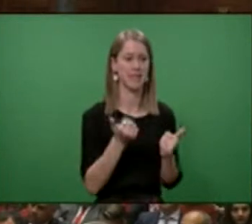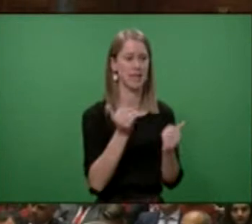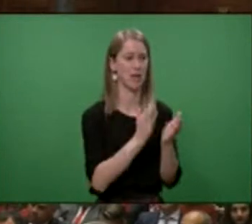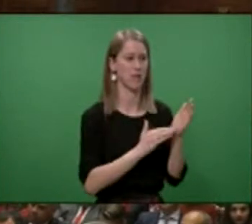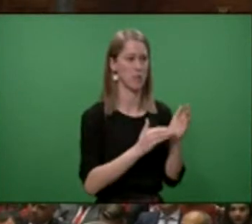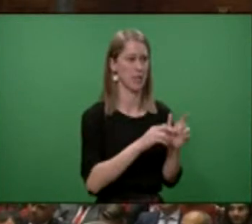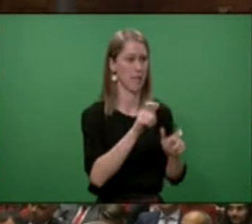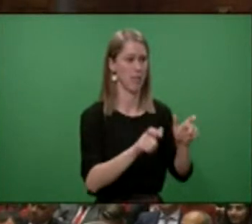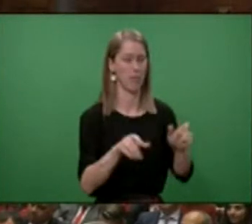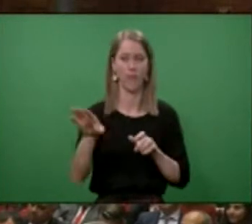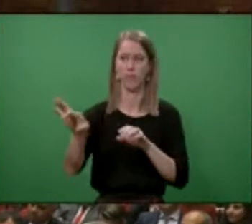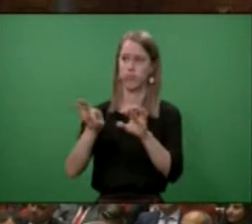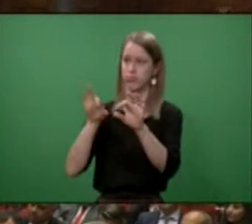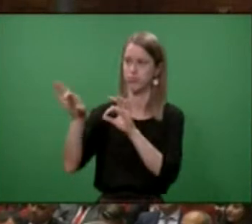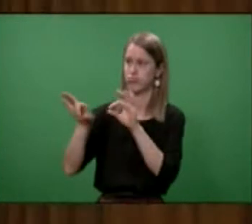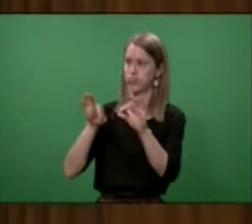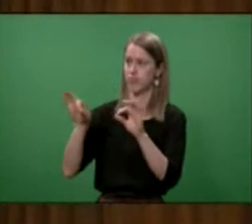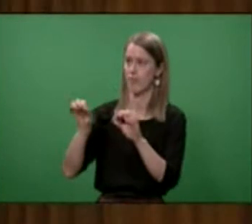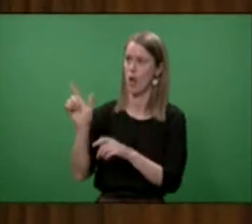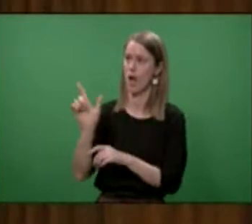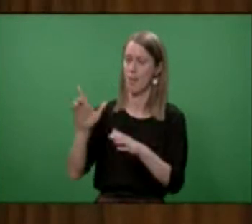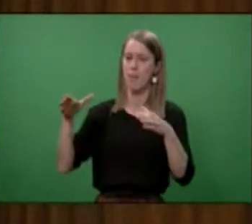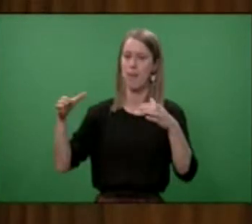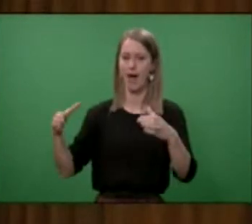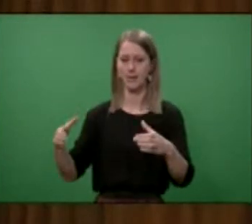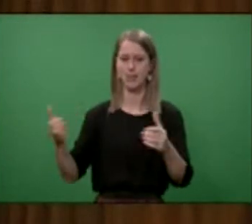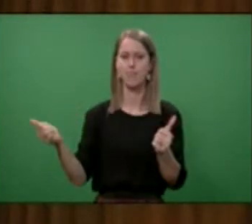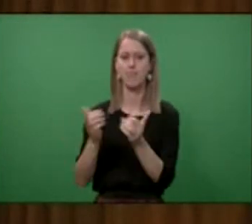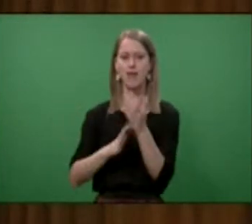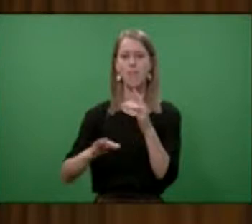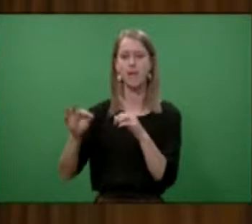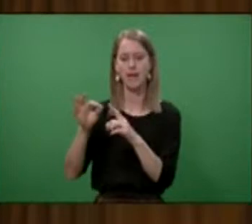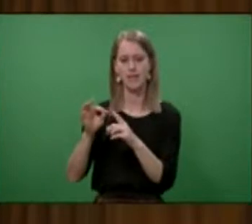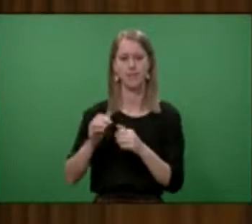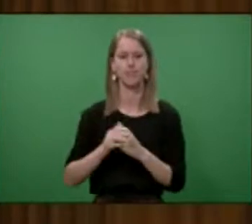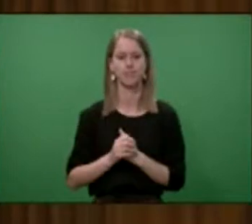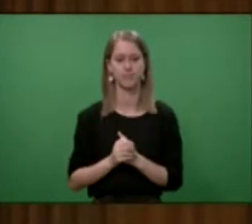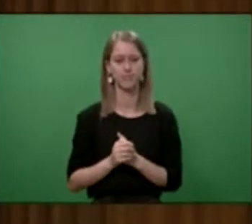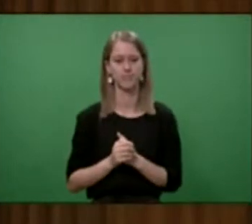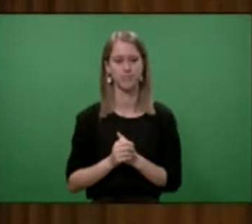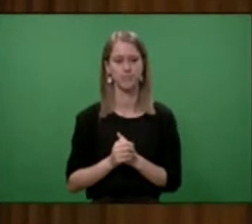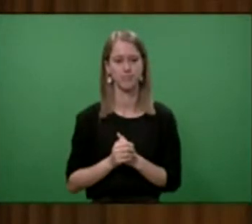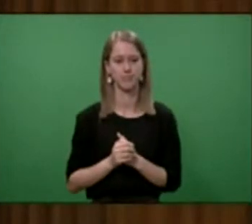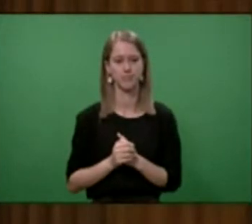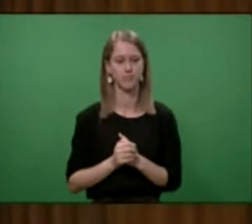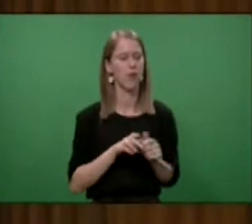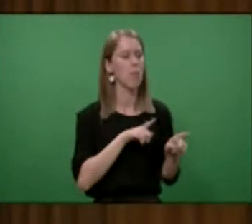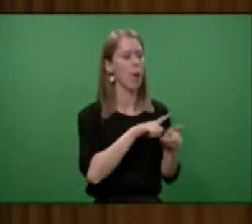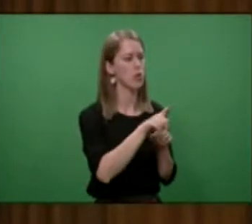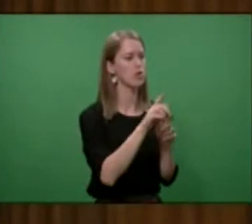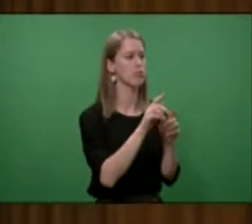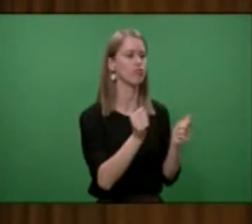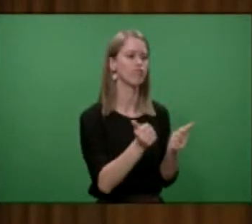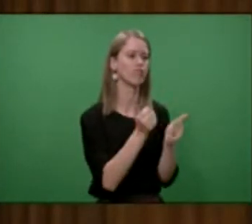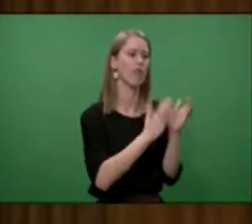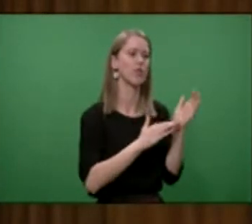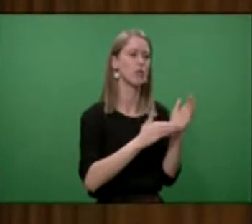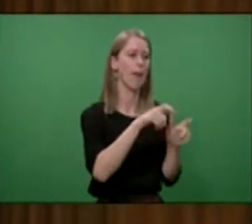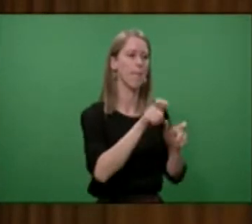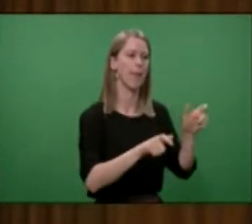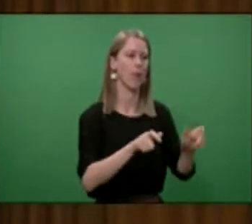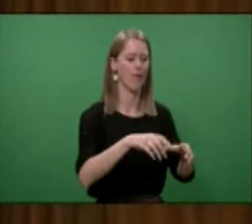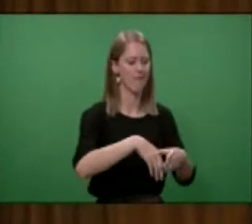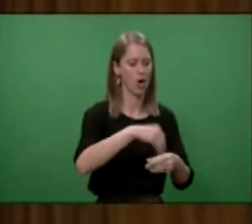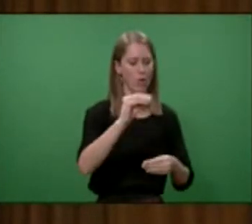House of Representatives, it is also privileged to have the confidence of a majority of New Zealanders who voted in the